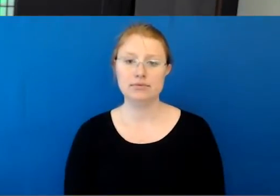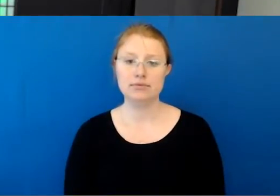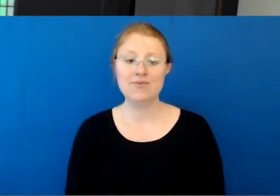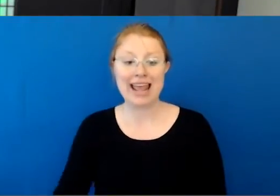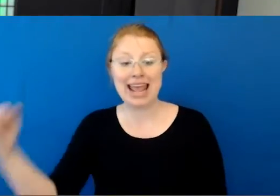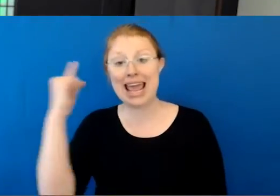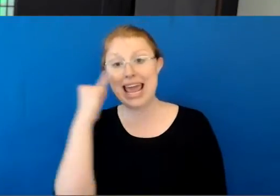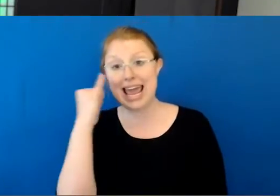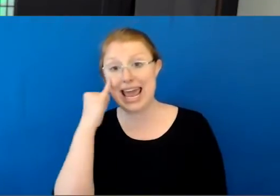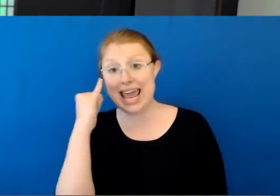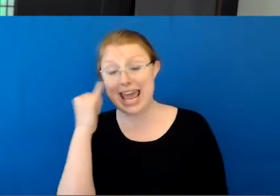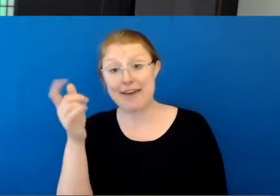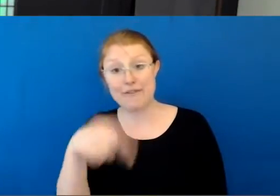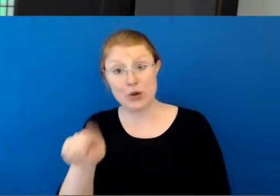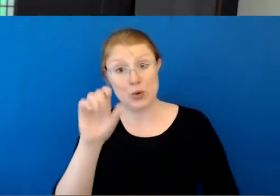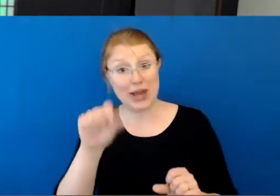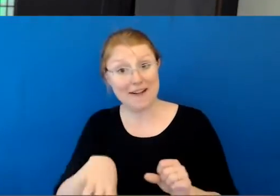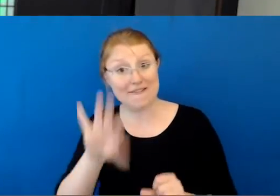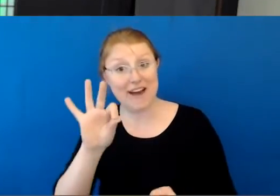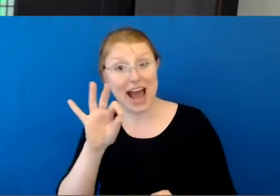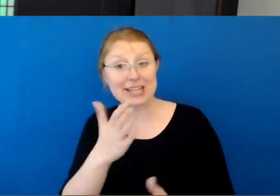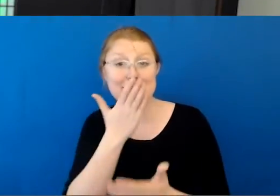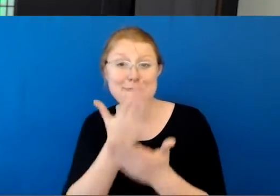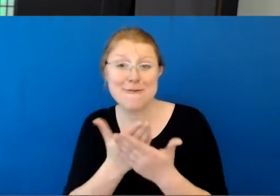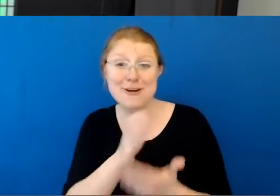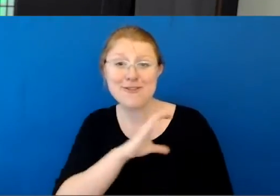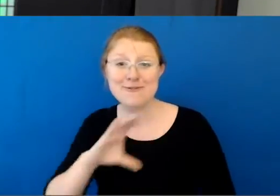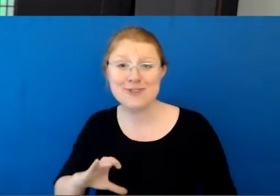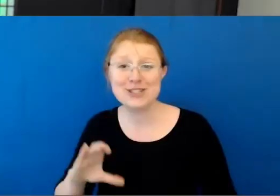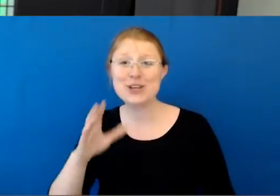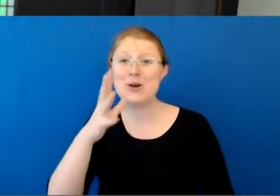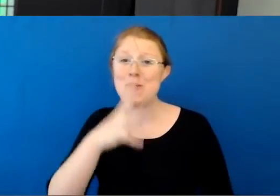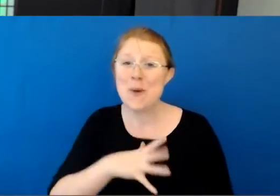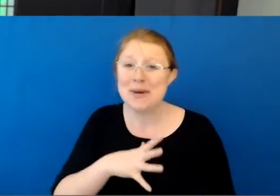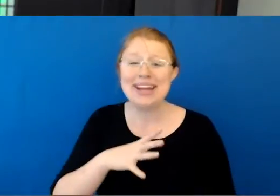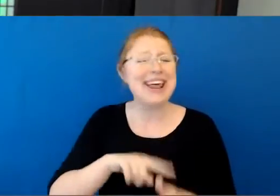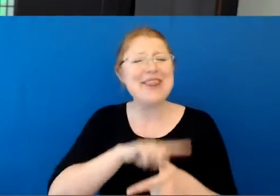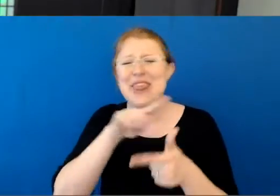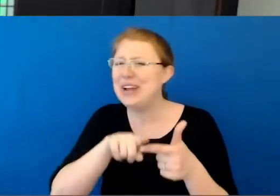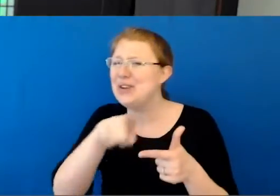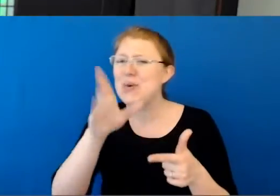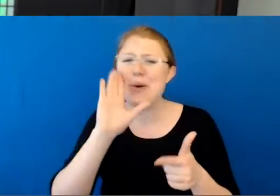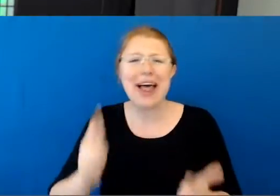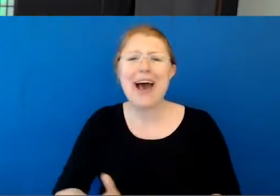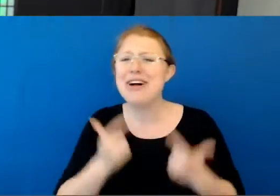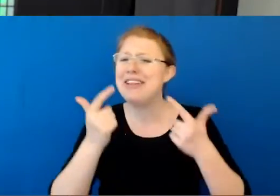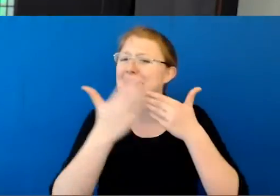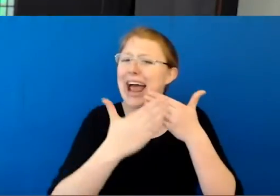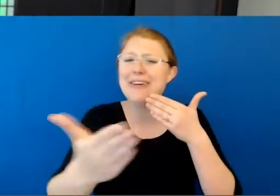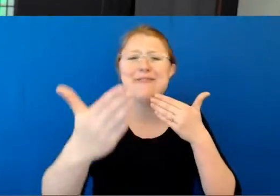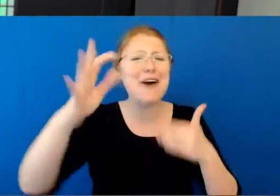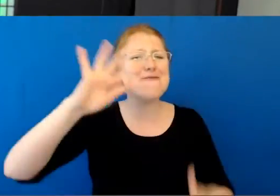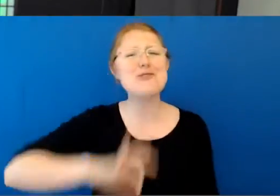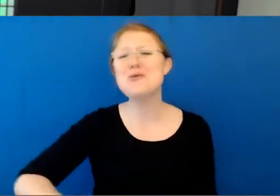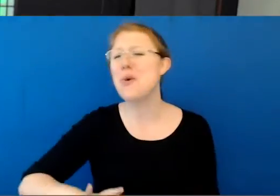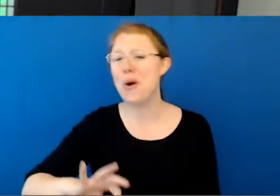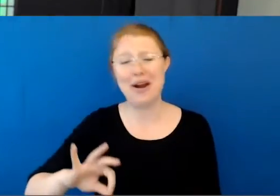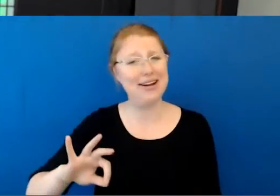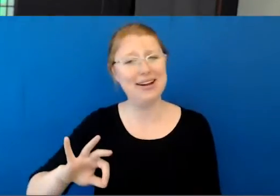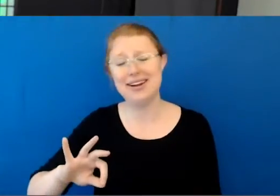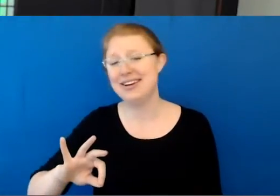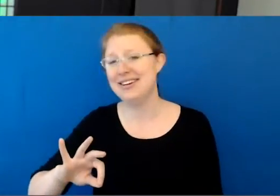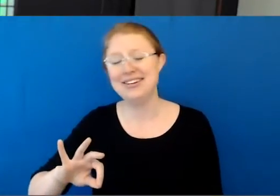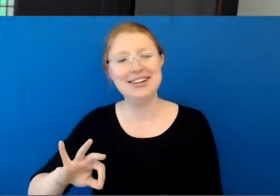with your brain, guys. Think with your brain. Think with your heart. All right, let everything else just keep its